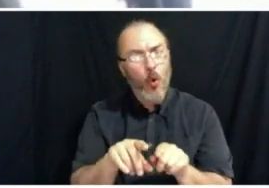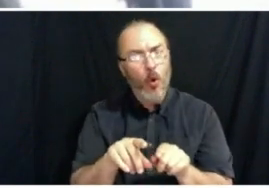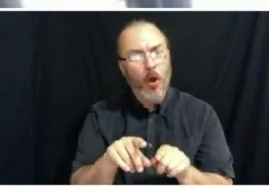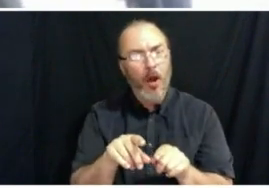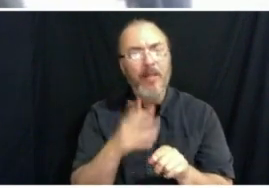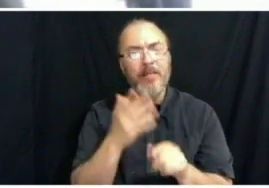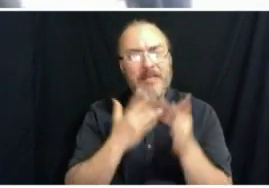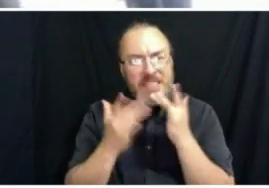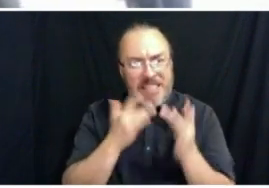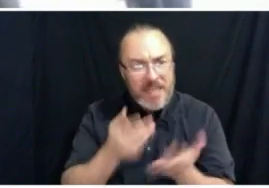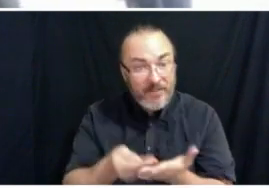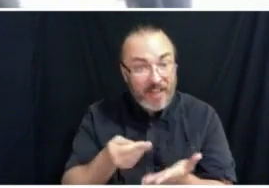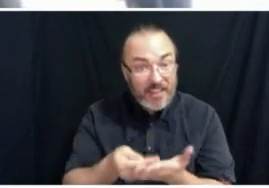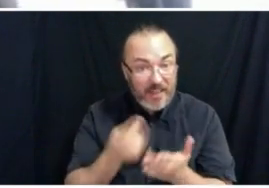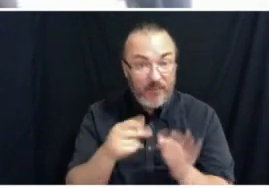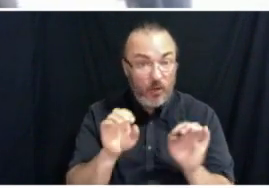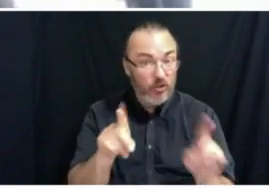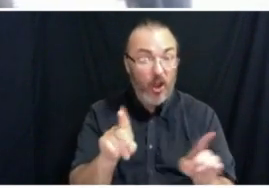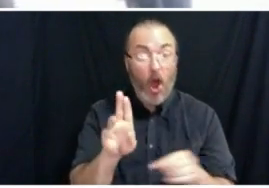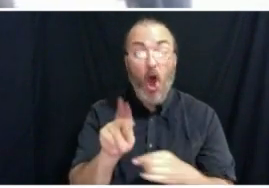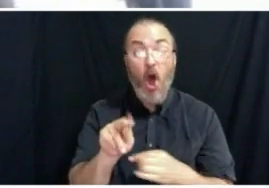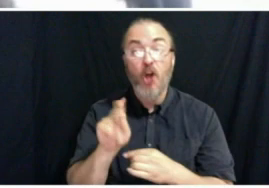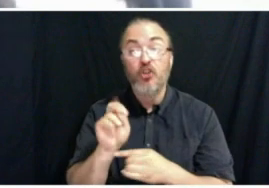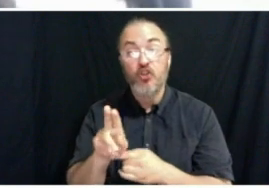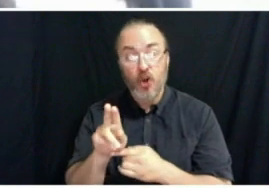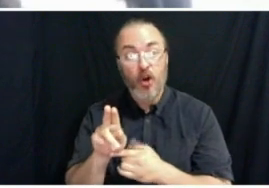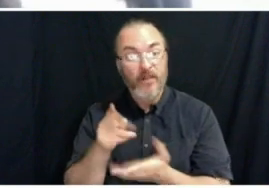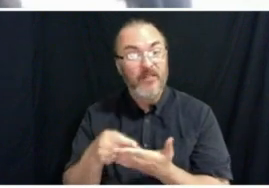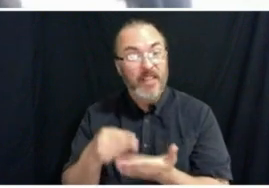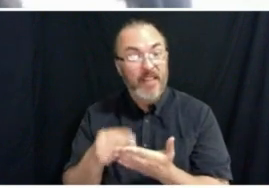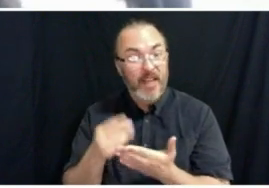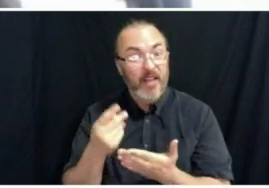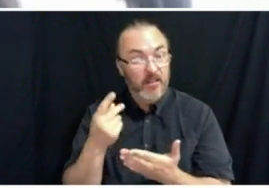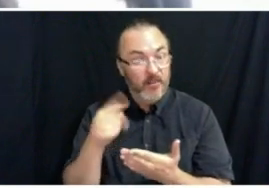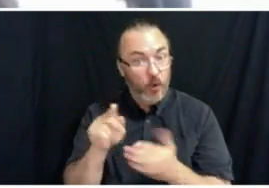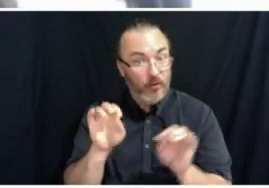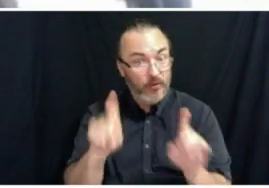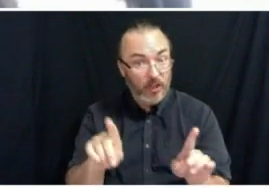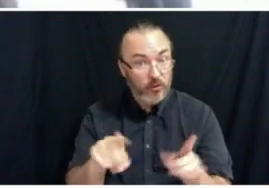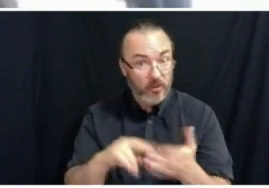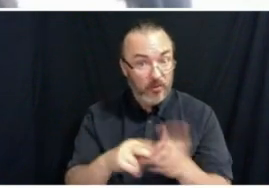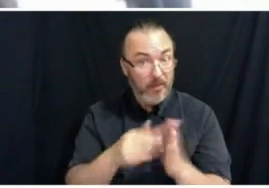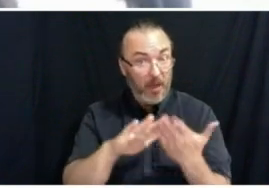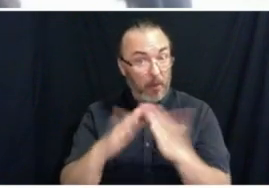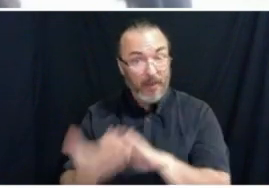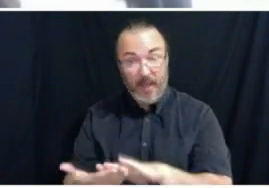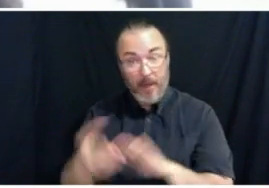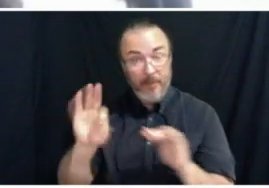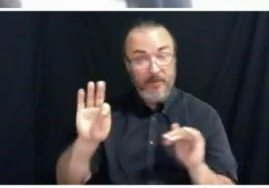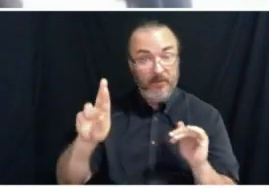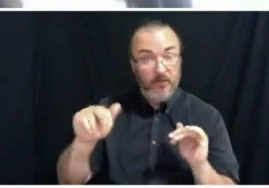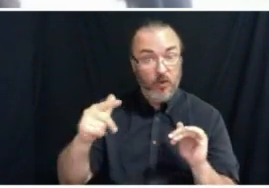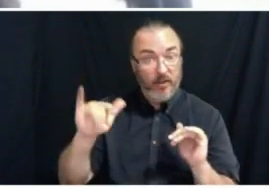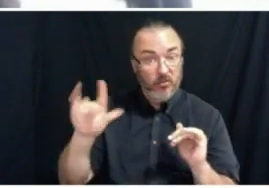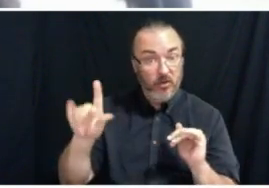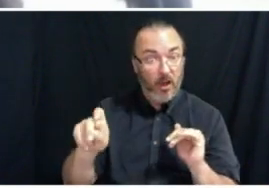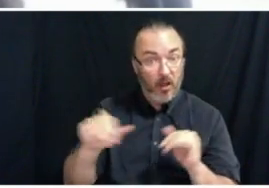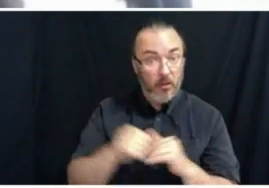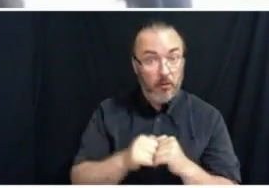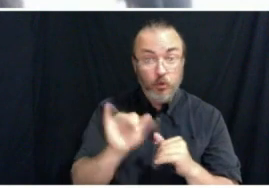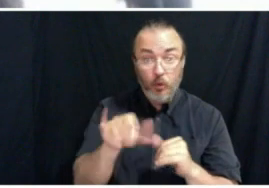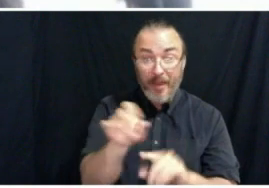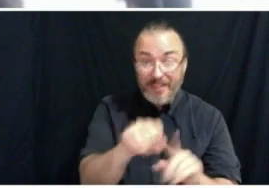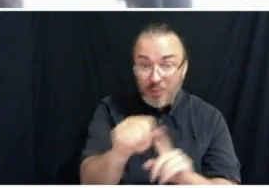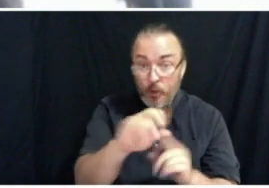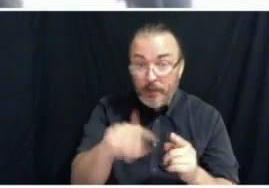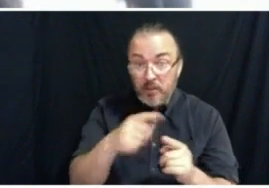of education, and hence the fragility. So the situation with regard to low-income